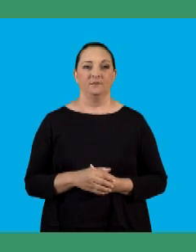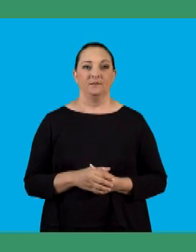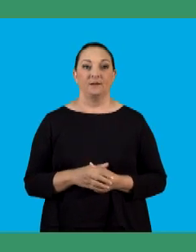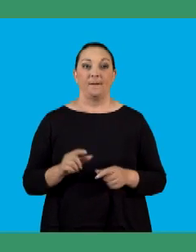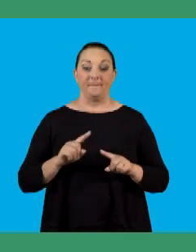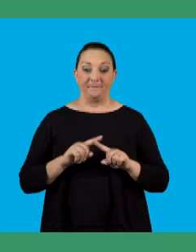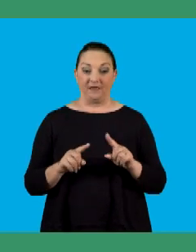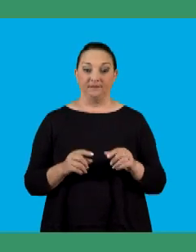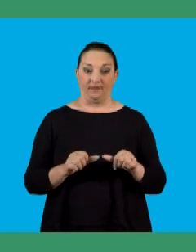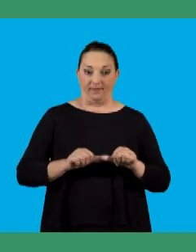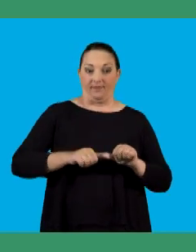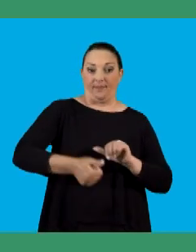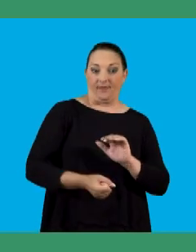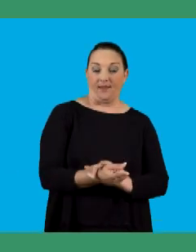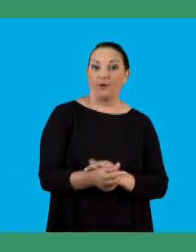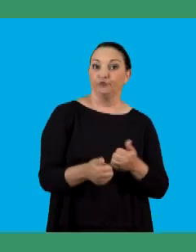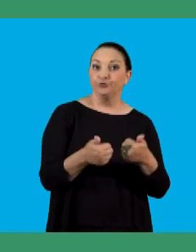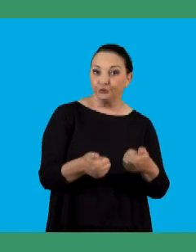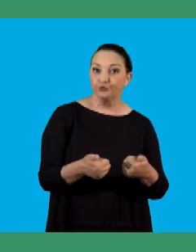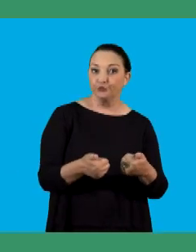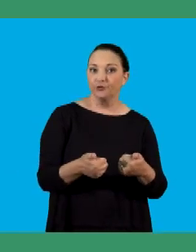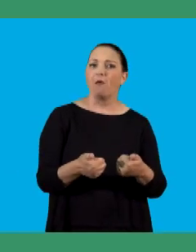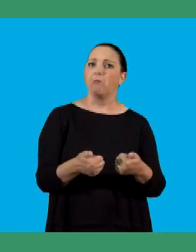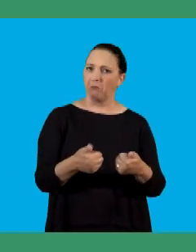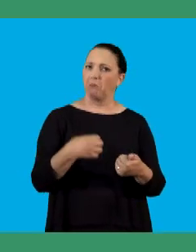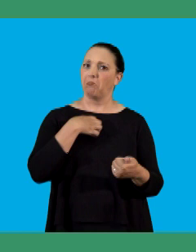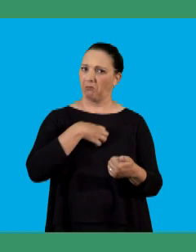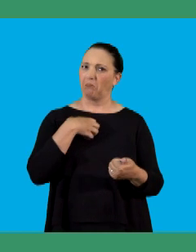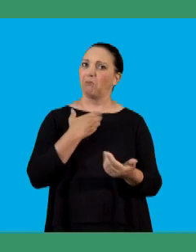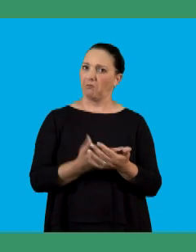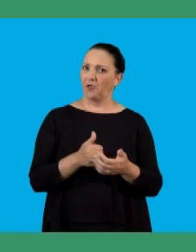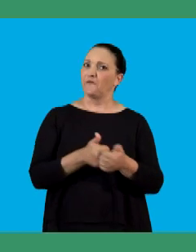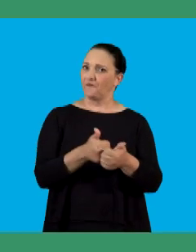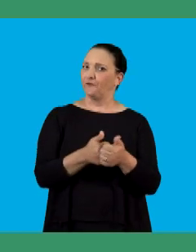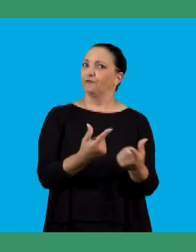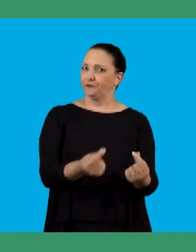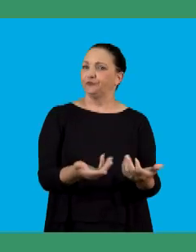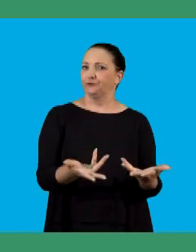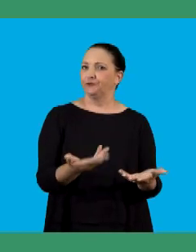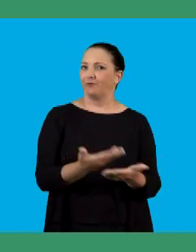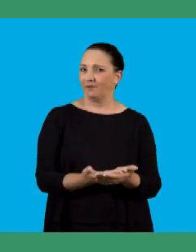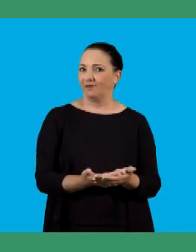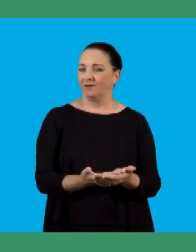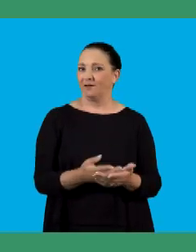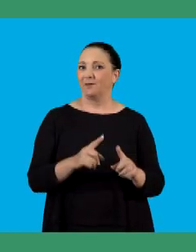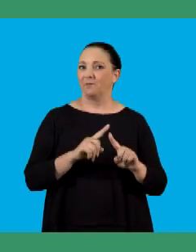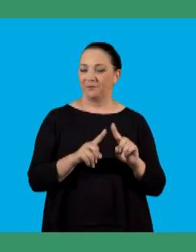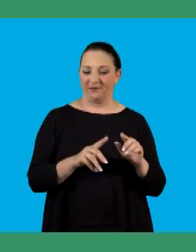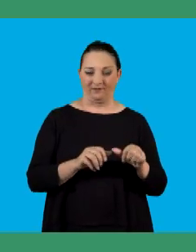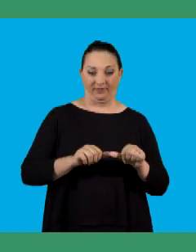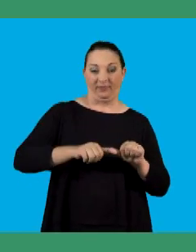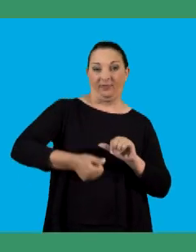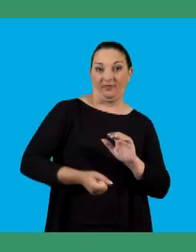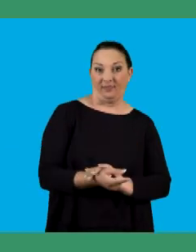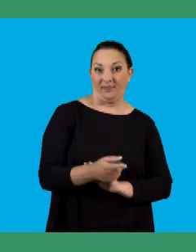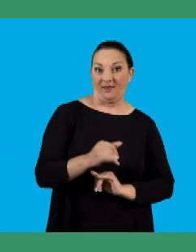If the expected result is good, then it is ethically right to do. But if the expected